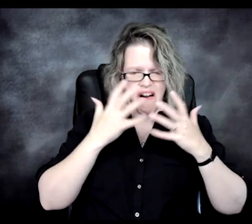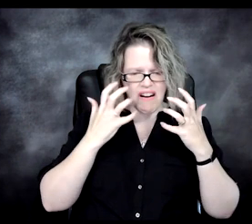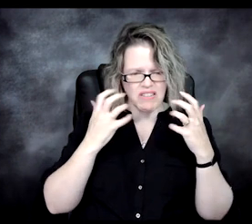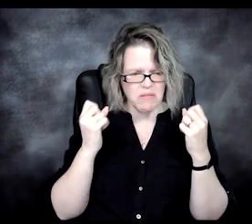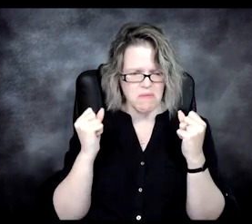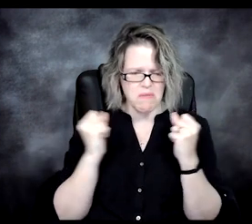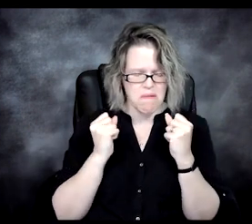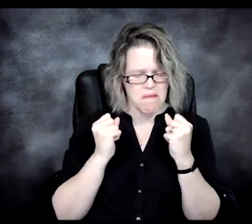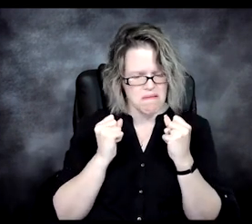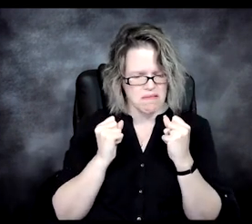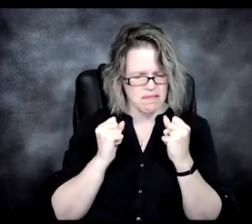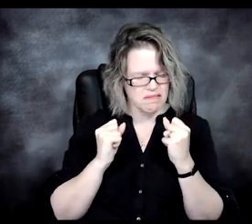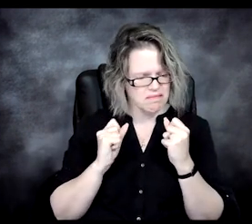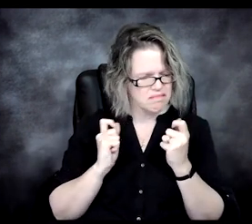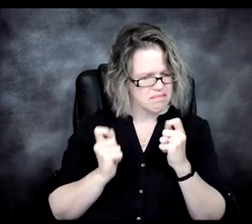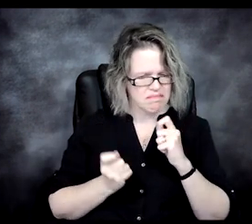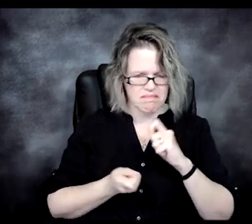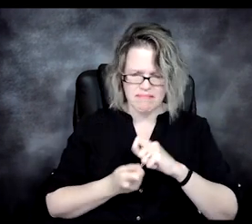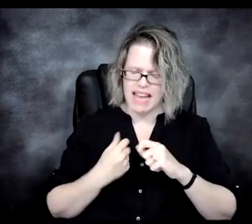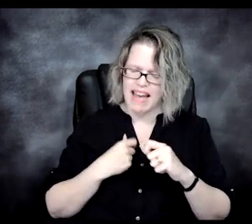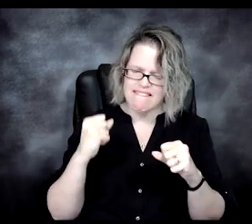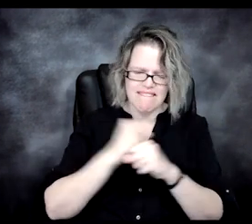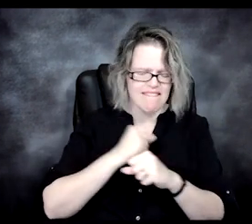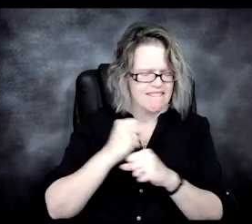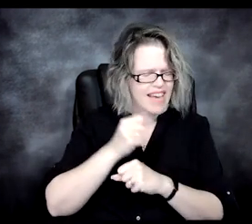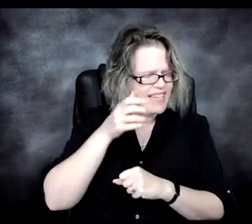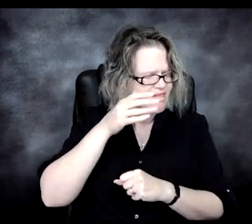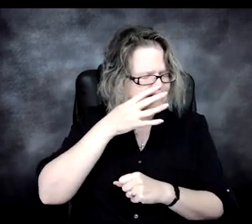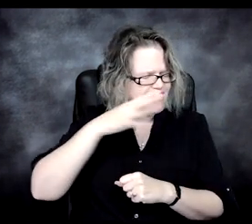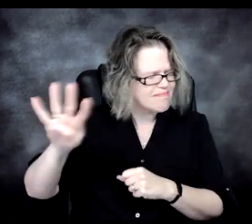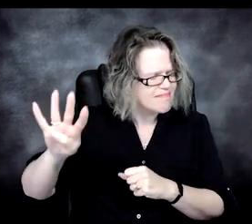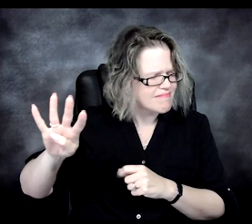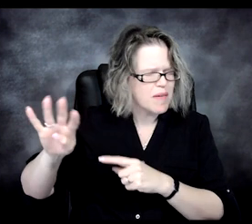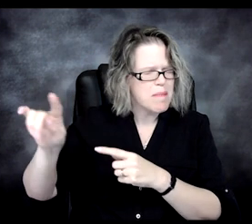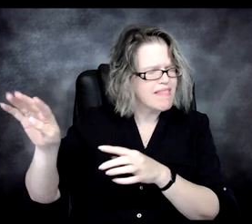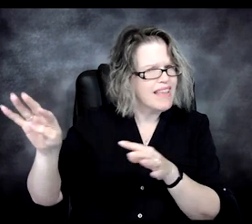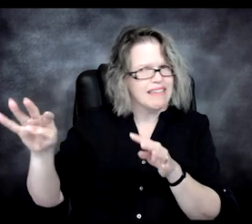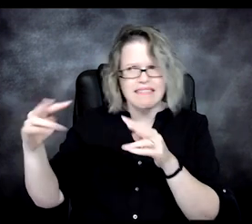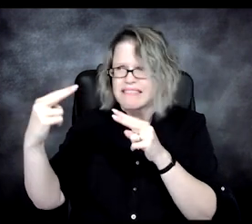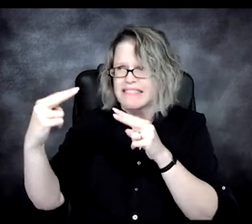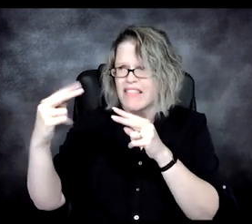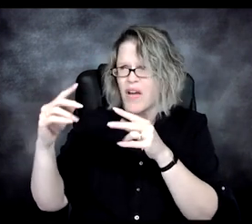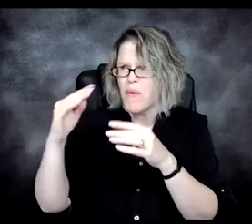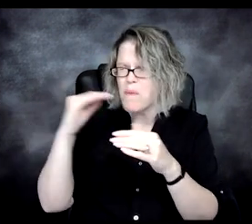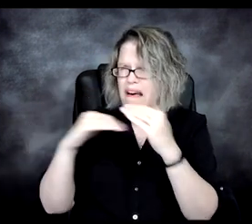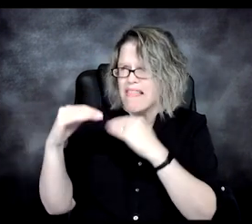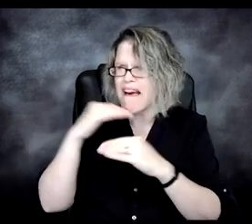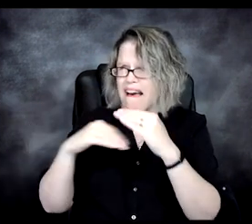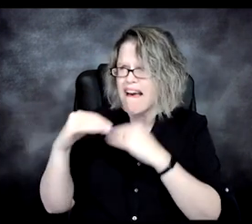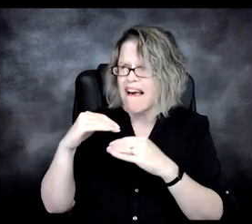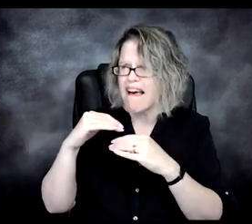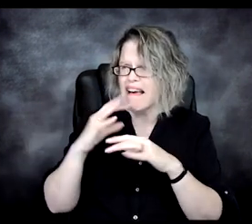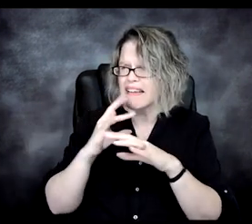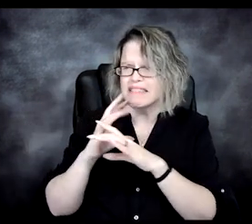cold. I fight to stop listening. They hold me there in their web of lies, like rope